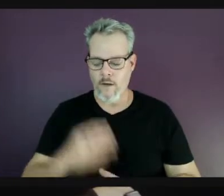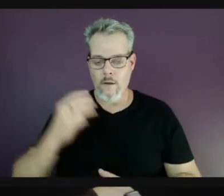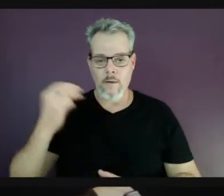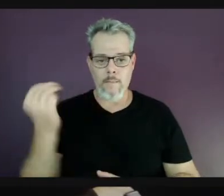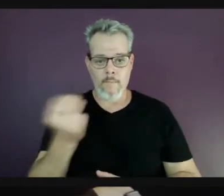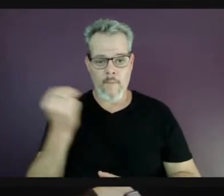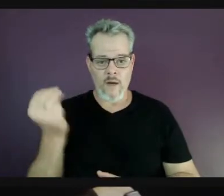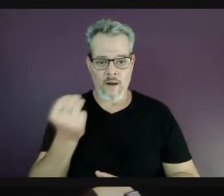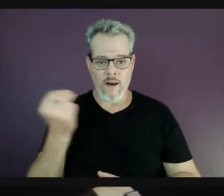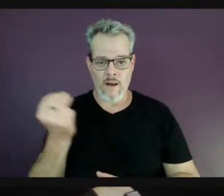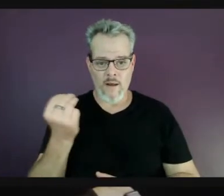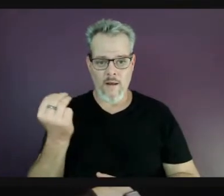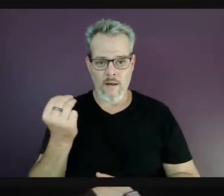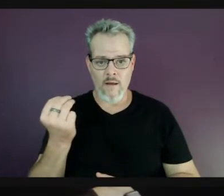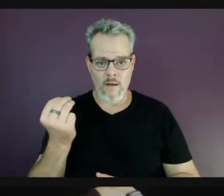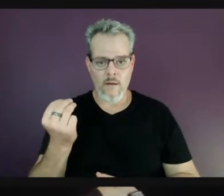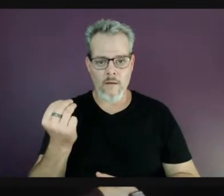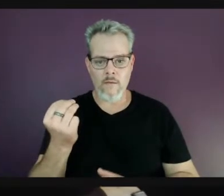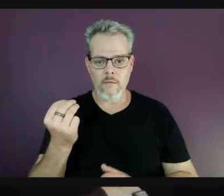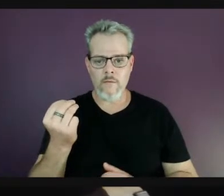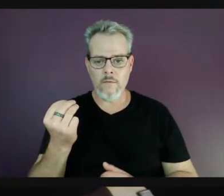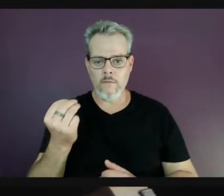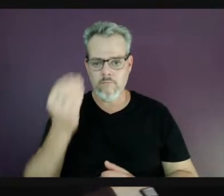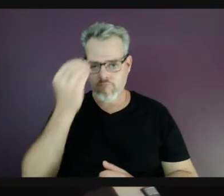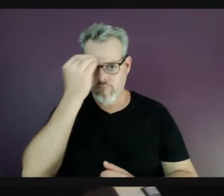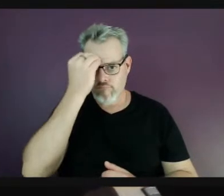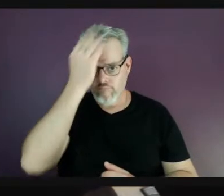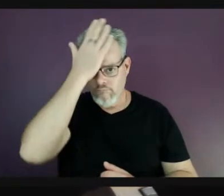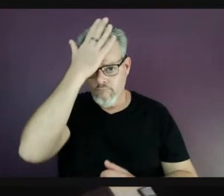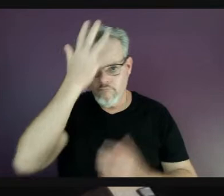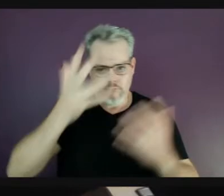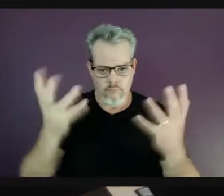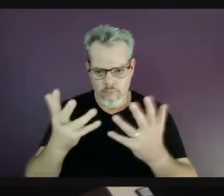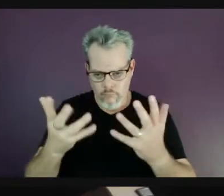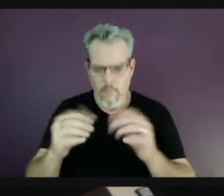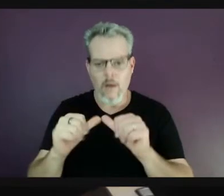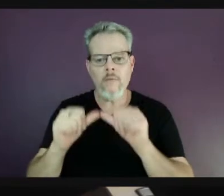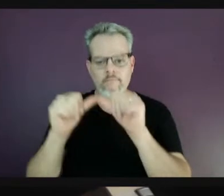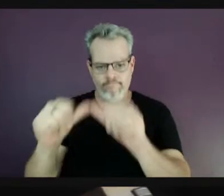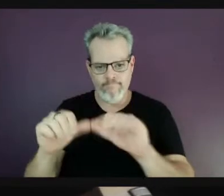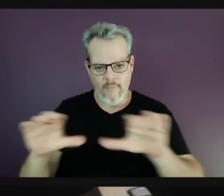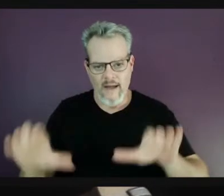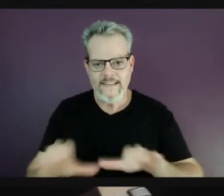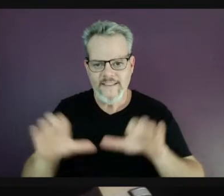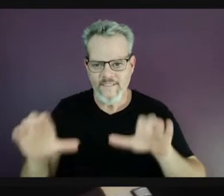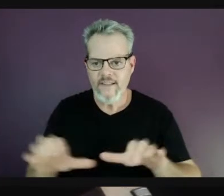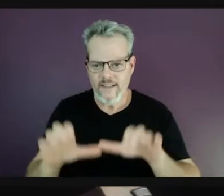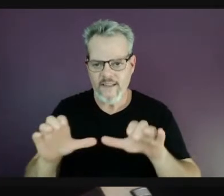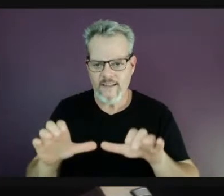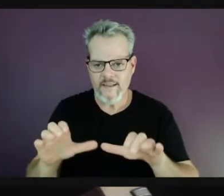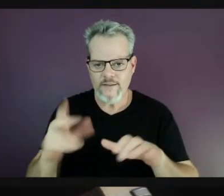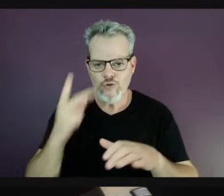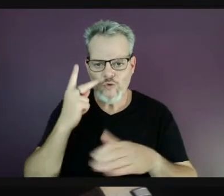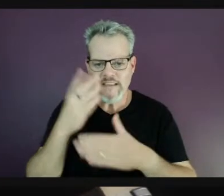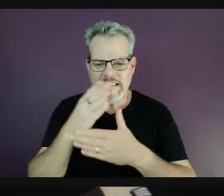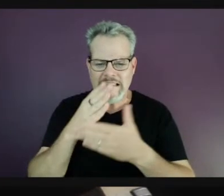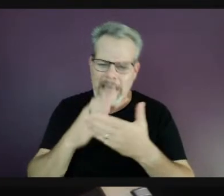They still note that activity continues. They say inflation was slight.